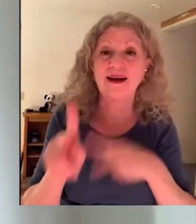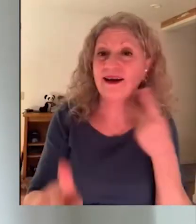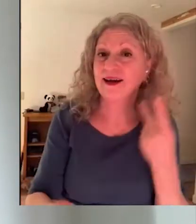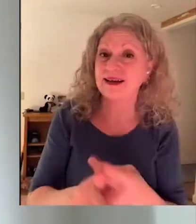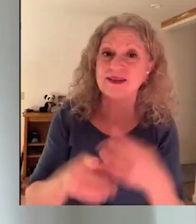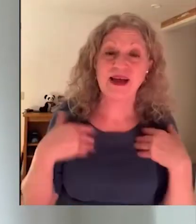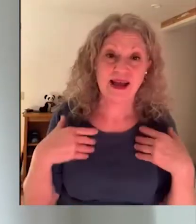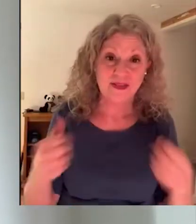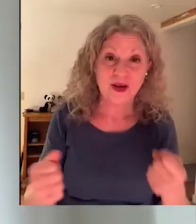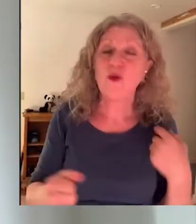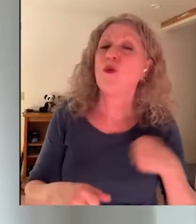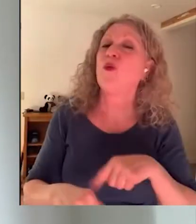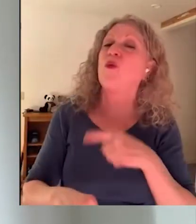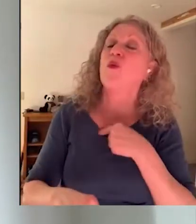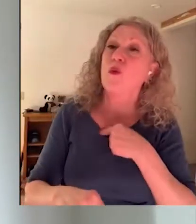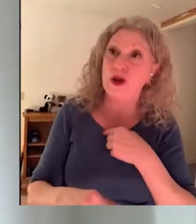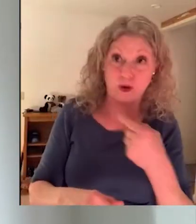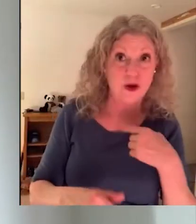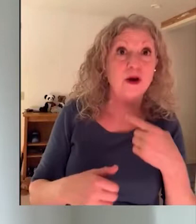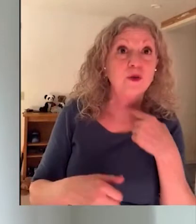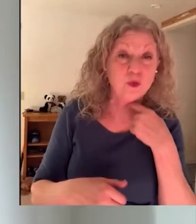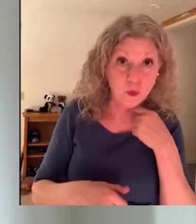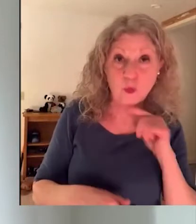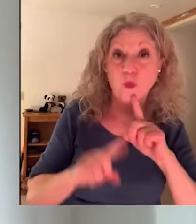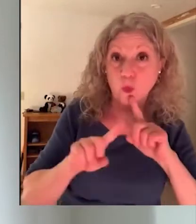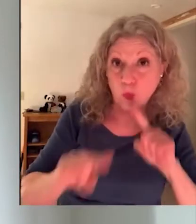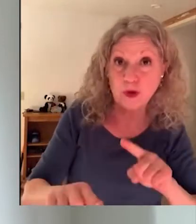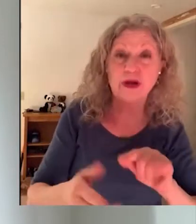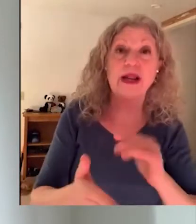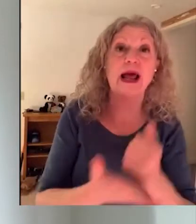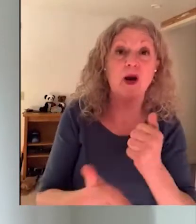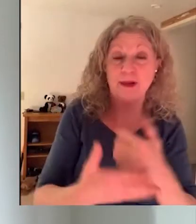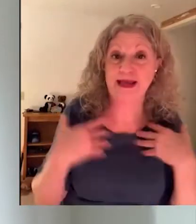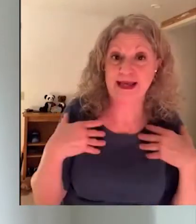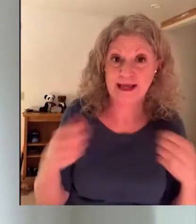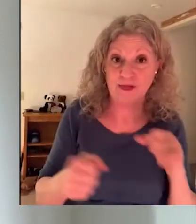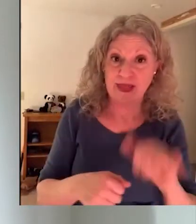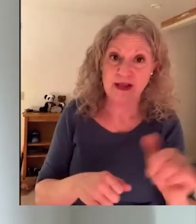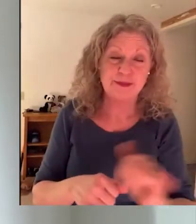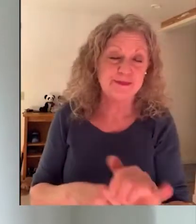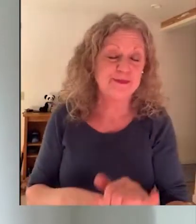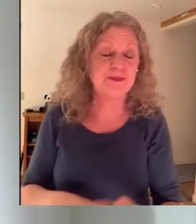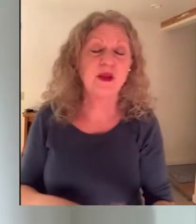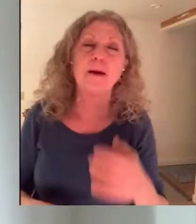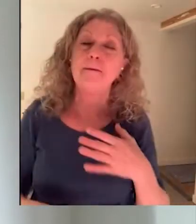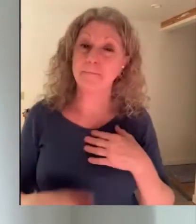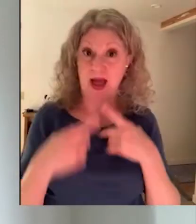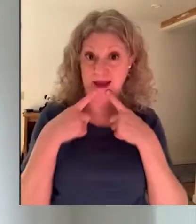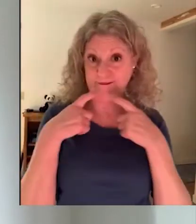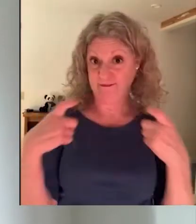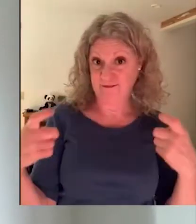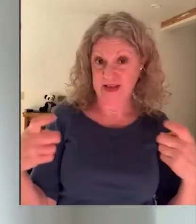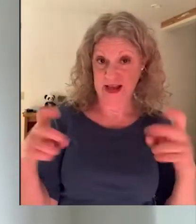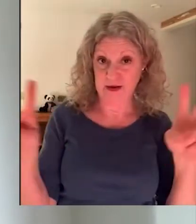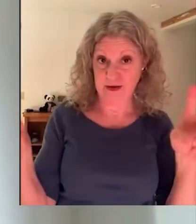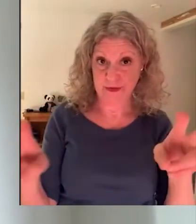called to heal those ailments as well. My favorite verse in the Bible is